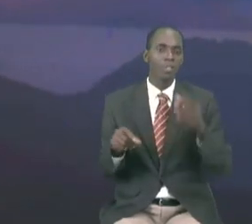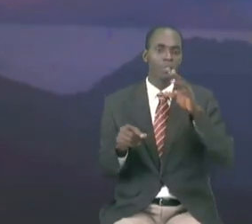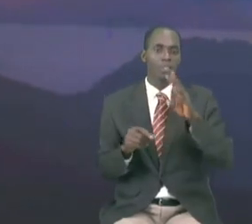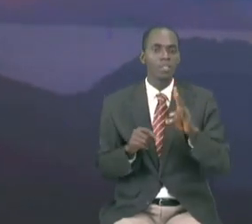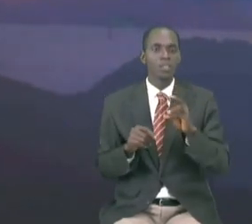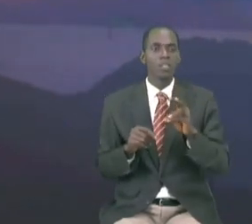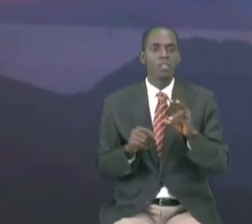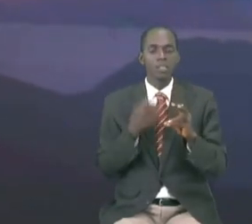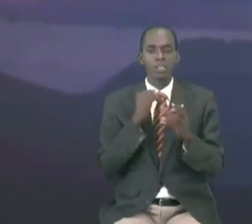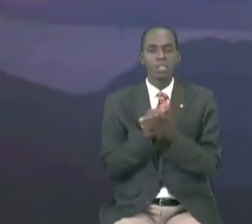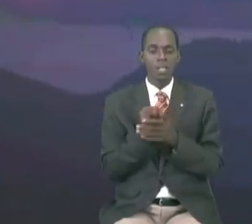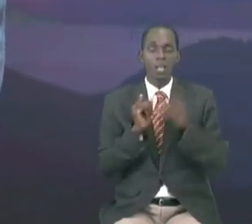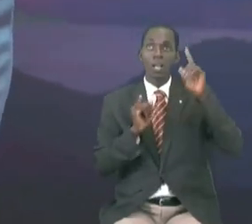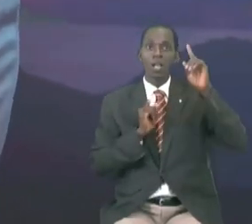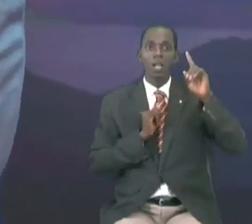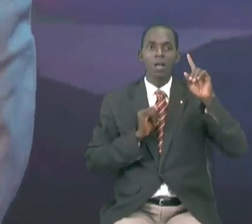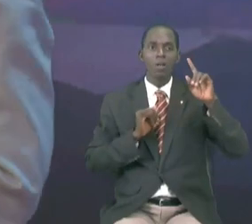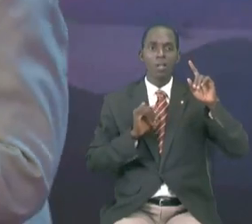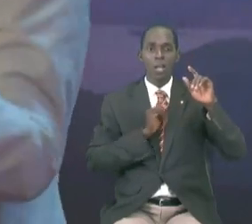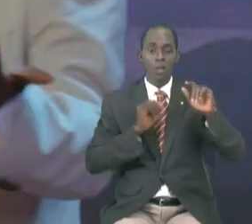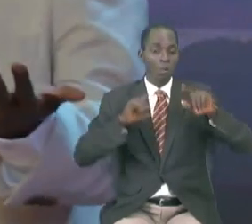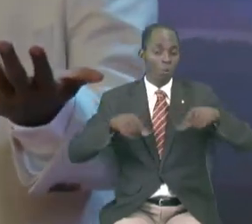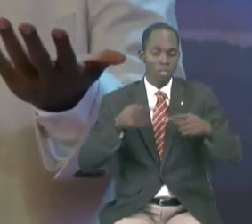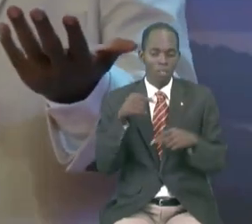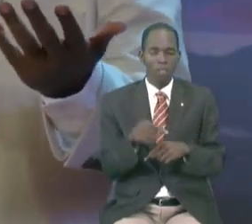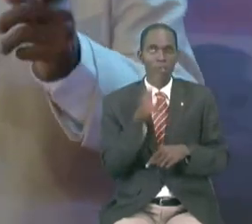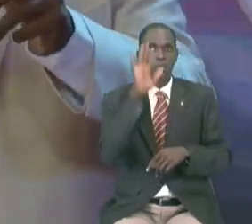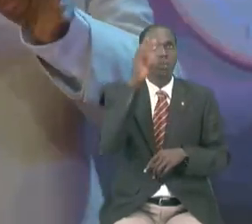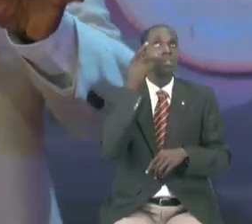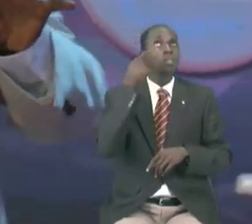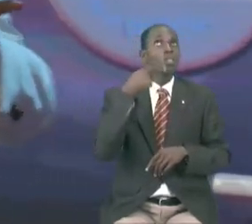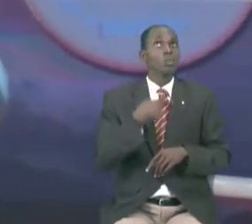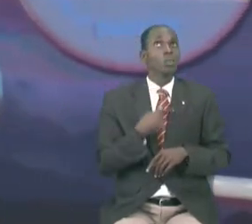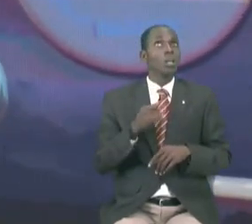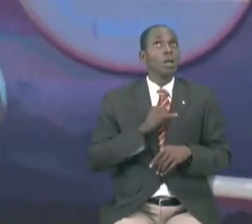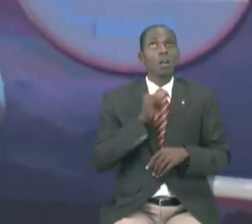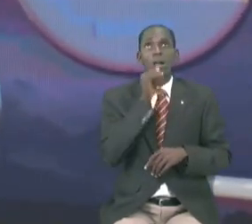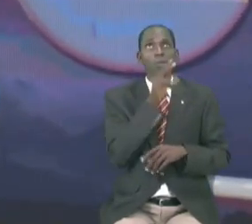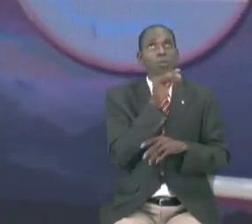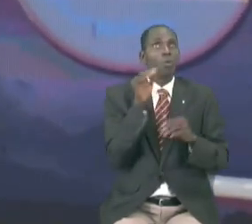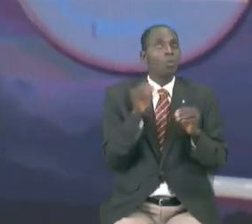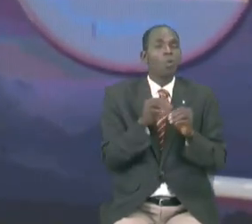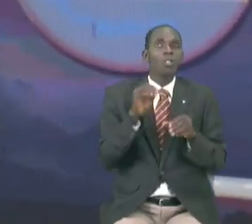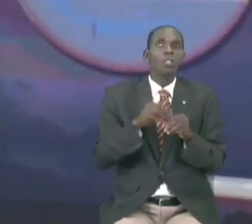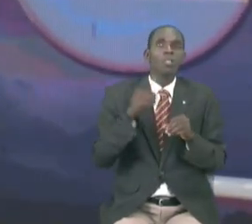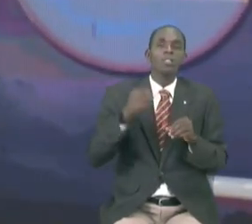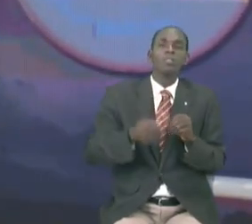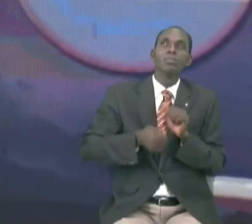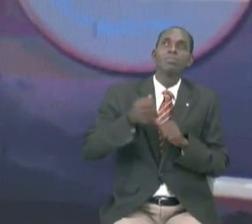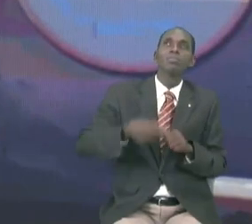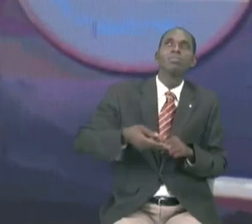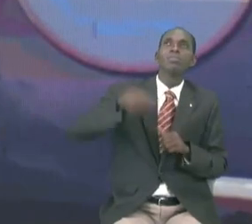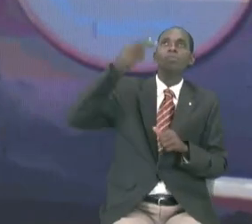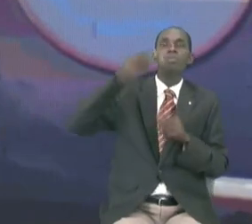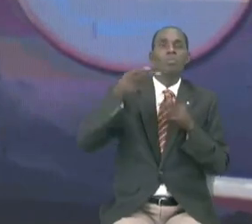plain of Nineveh. I'm not in the mountaintop where I used to be when I went to minister unto the people of